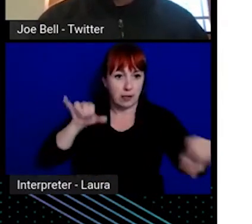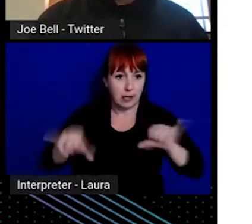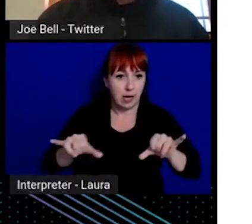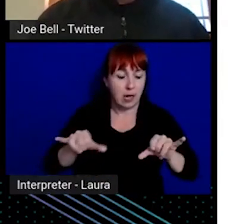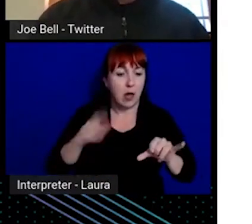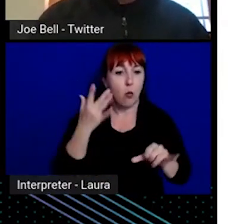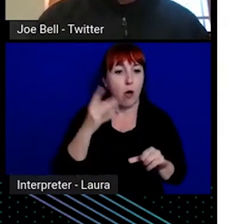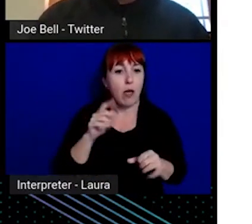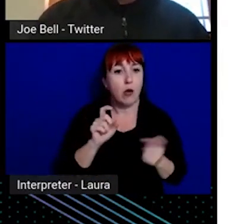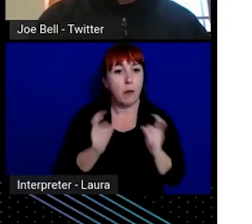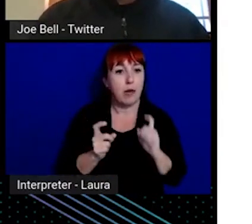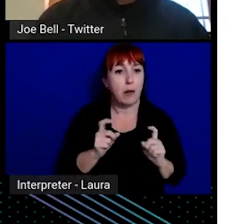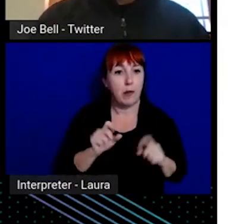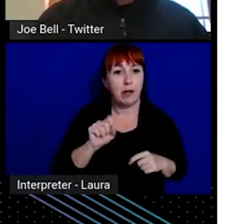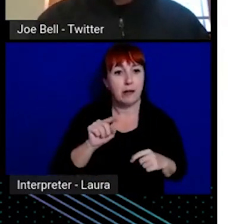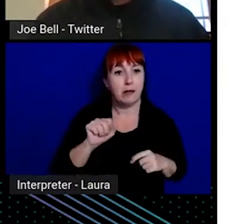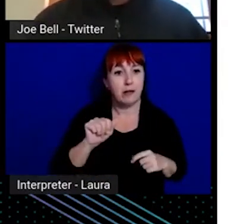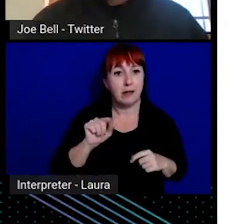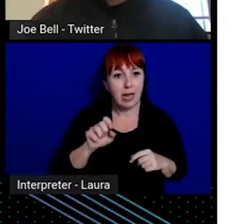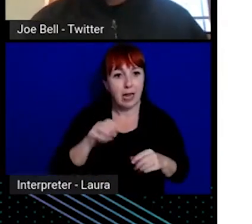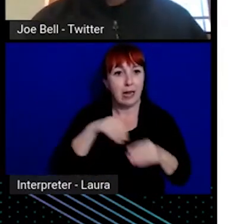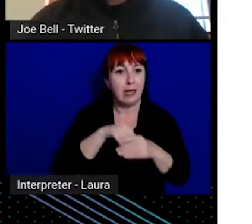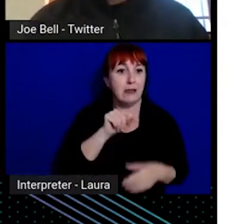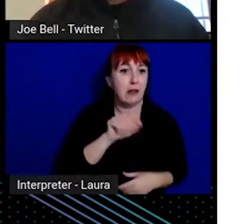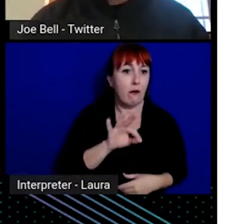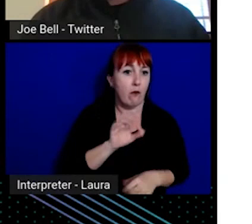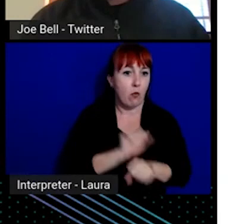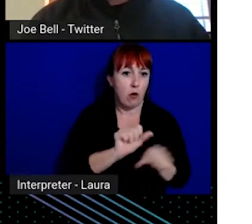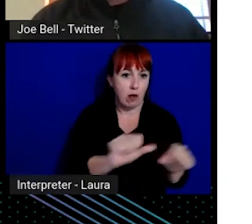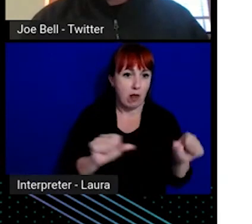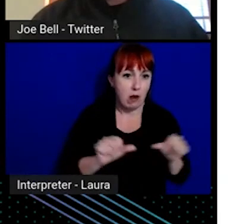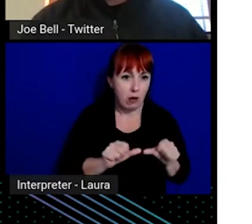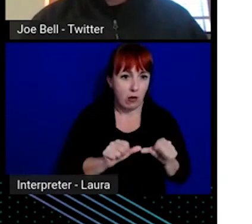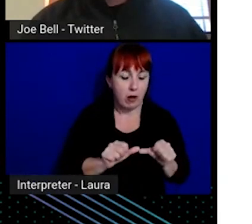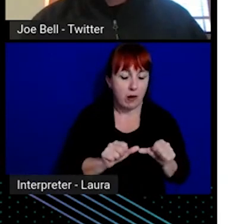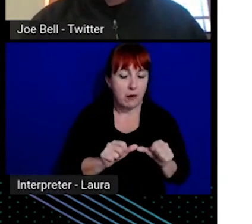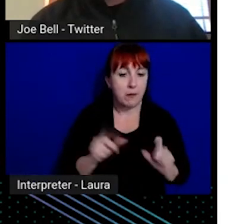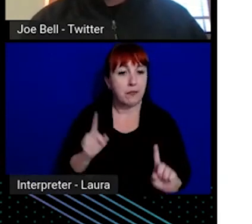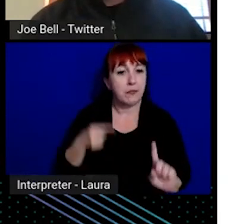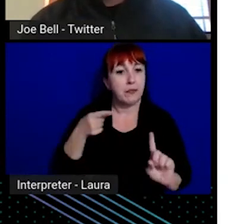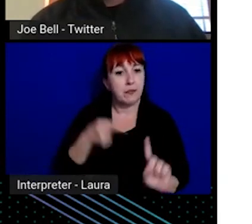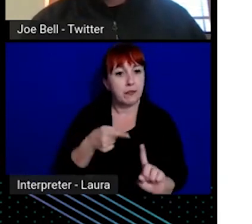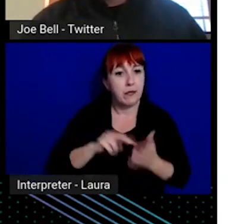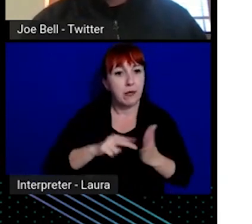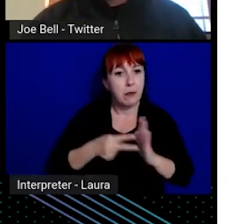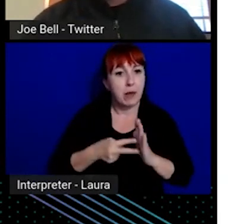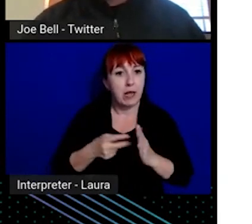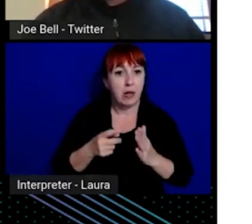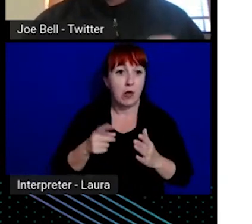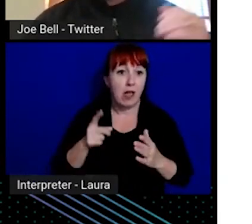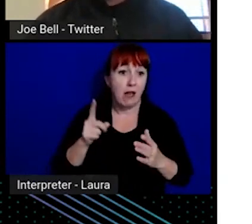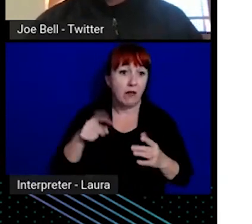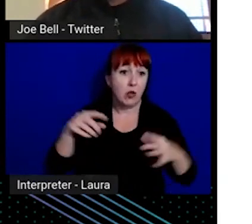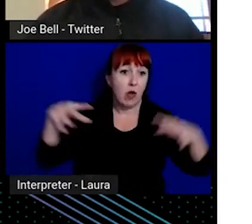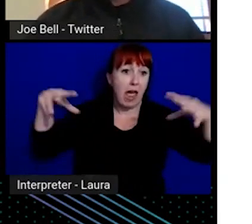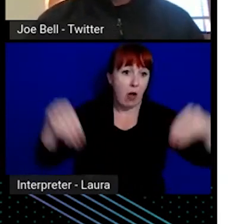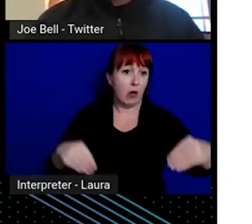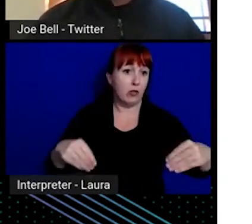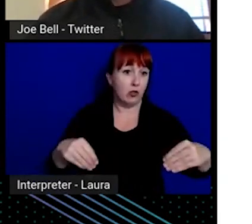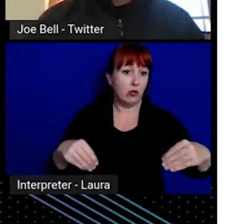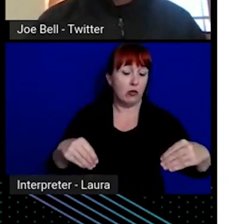workspace. Which essentially means we needed to cause an outage. We couldn't take any